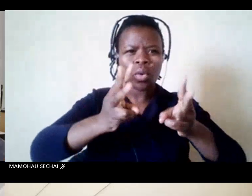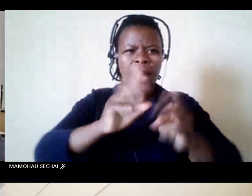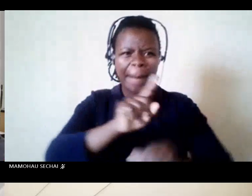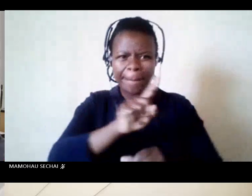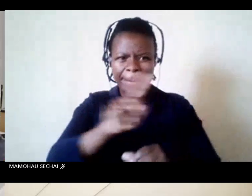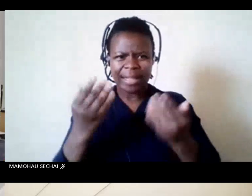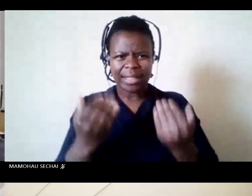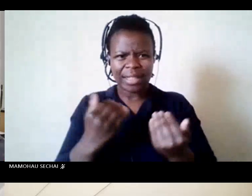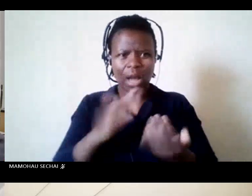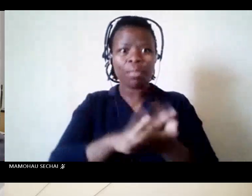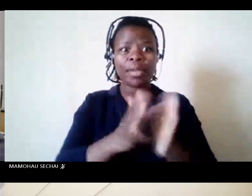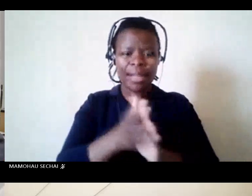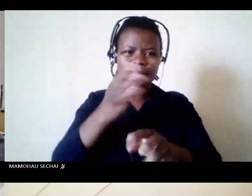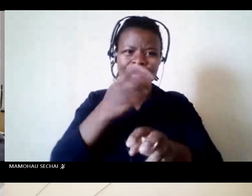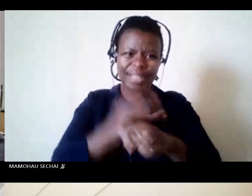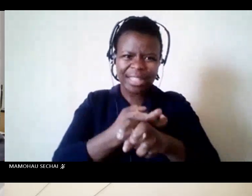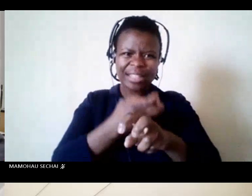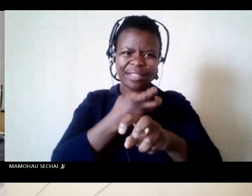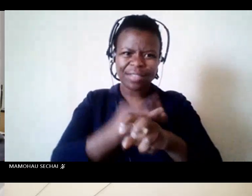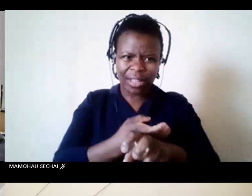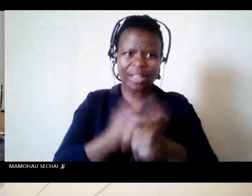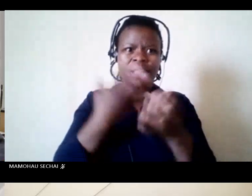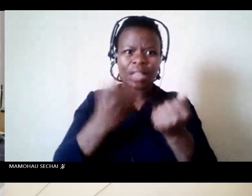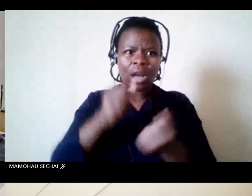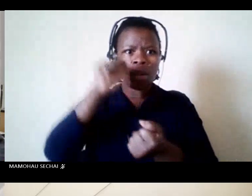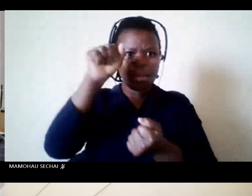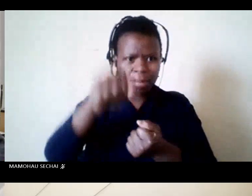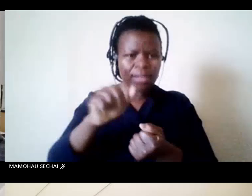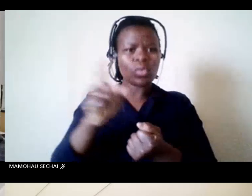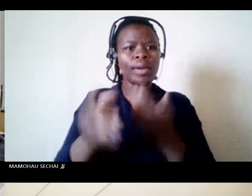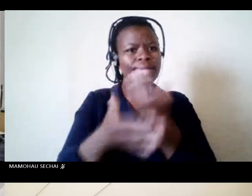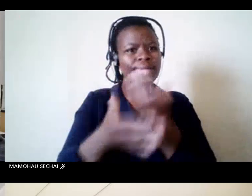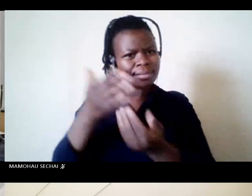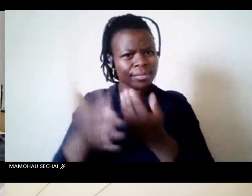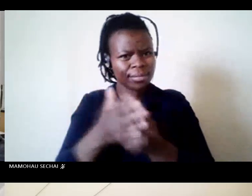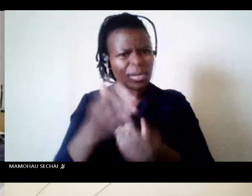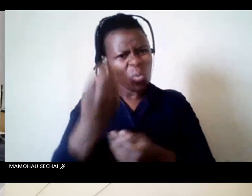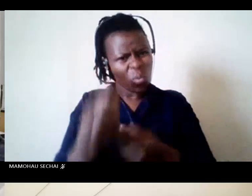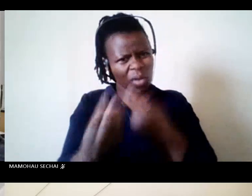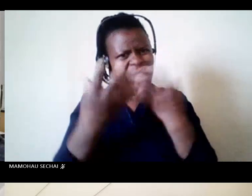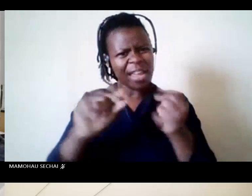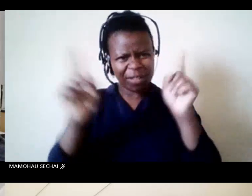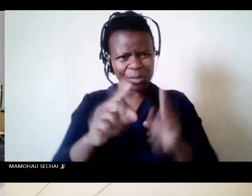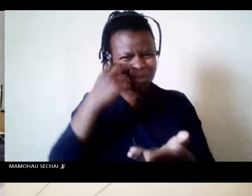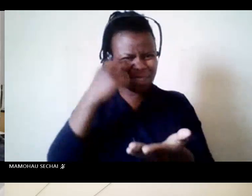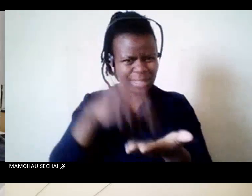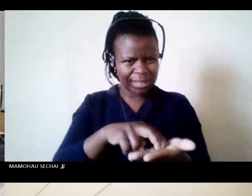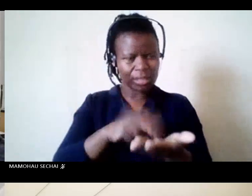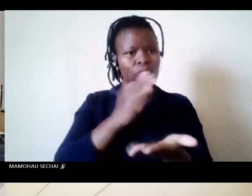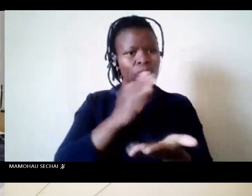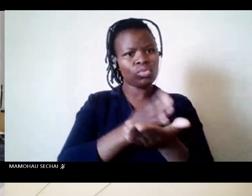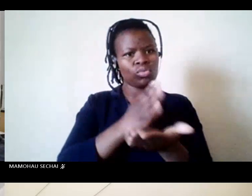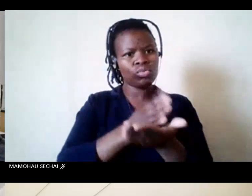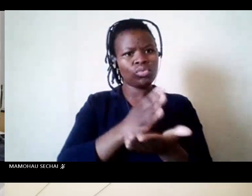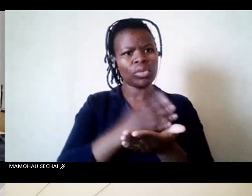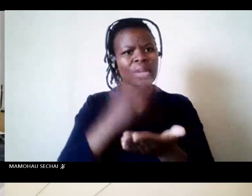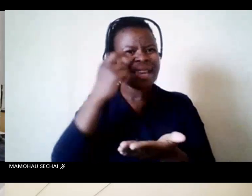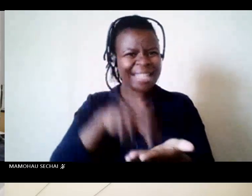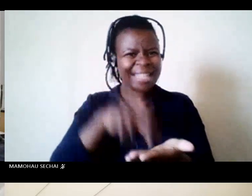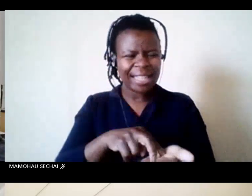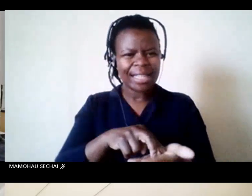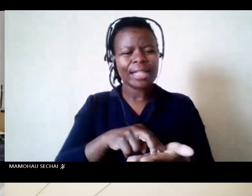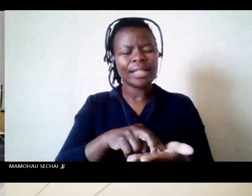more difficult now that you have to parent a child with a special needs, you see. So they do need some kind of support, but I've